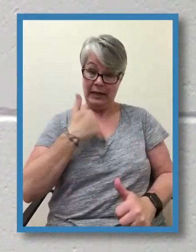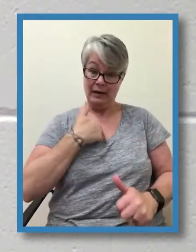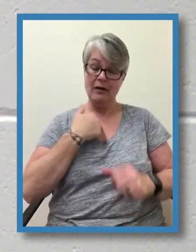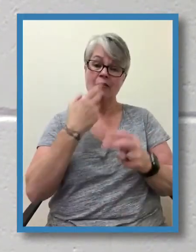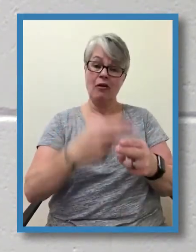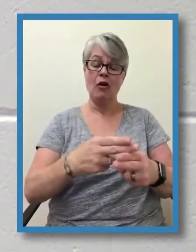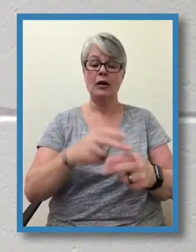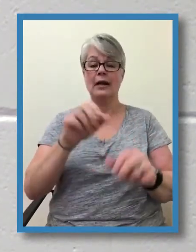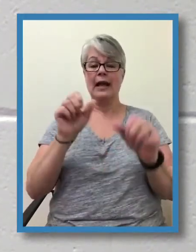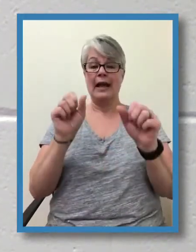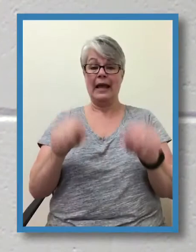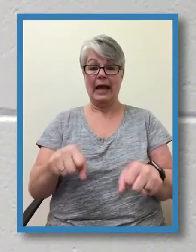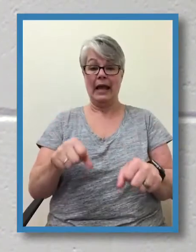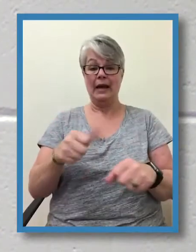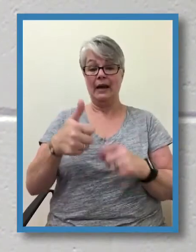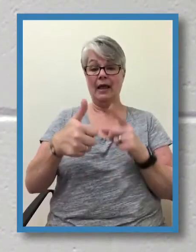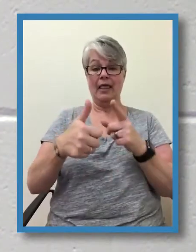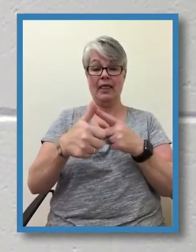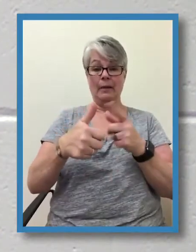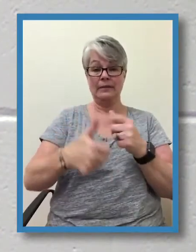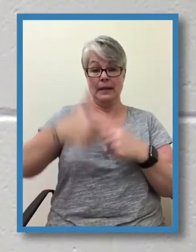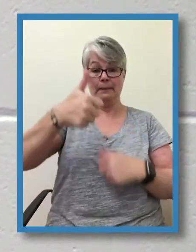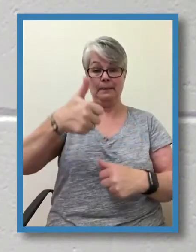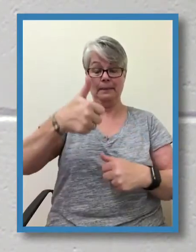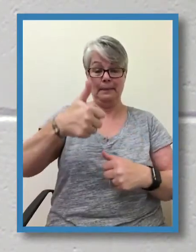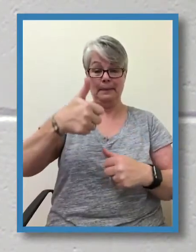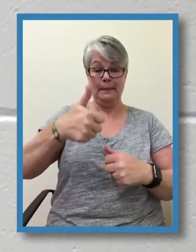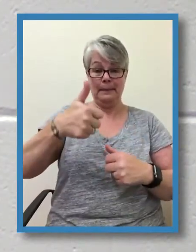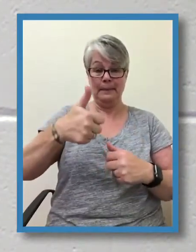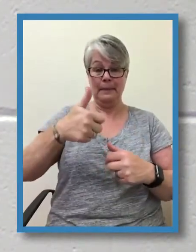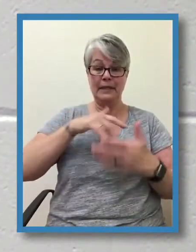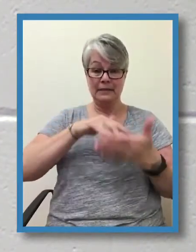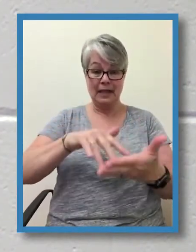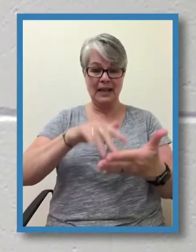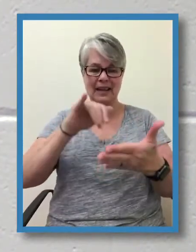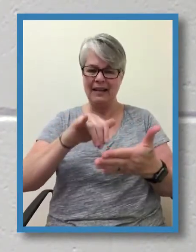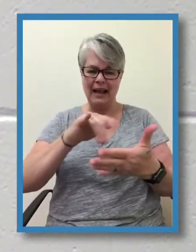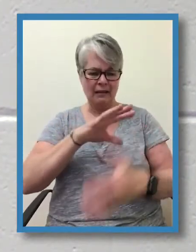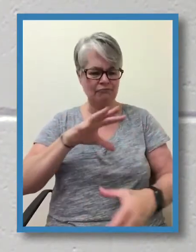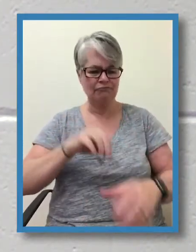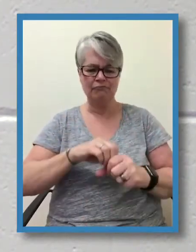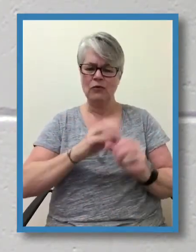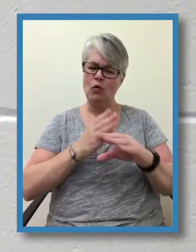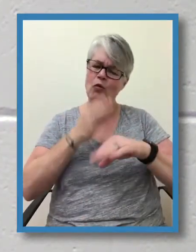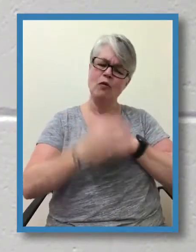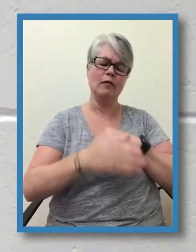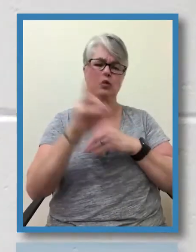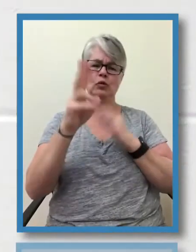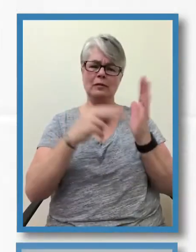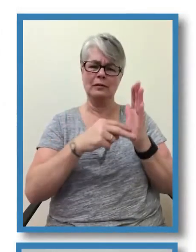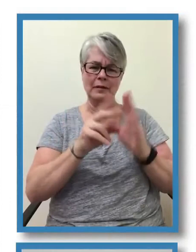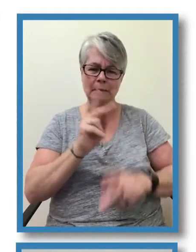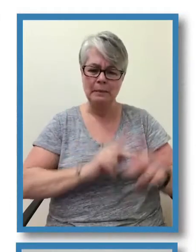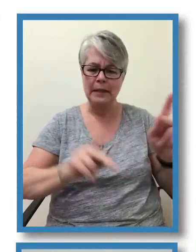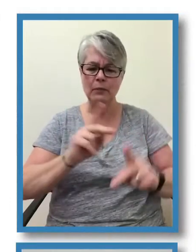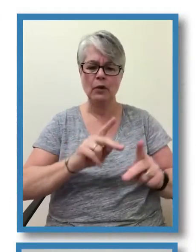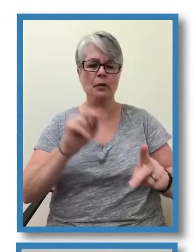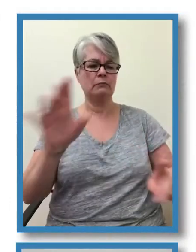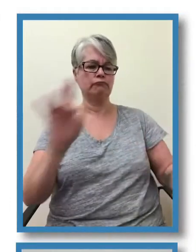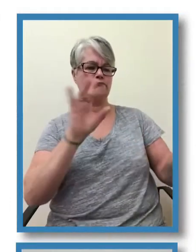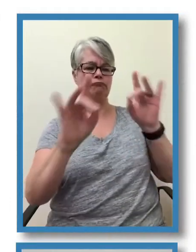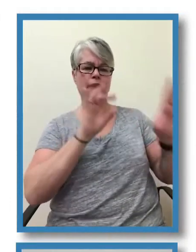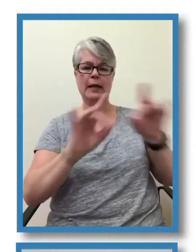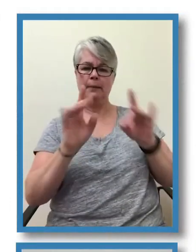different interventions. So that's actually going to be on the horizon and something that you'll hear more about.